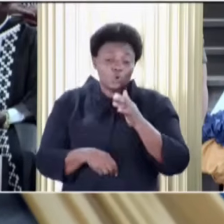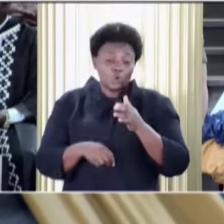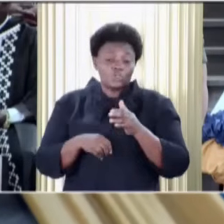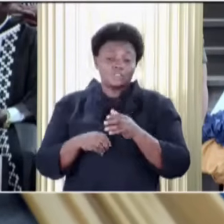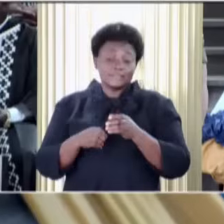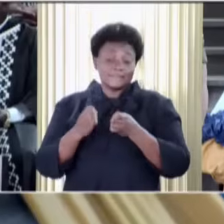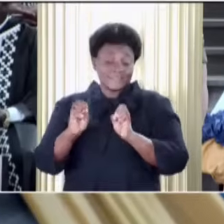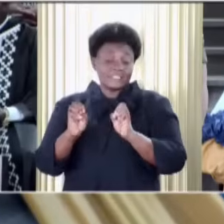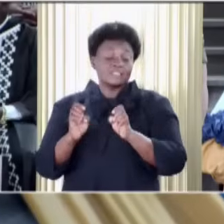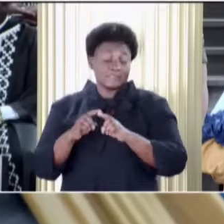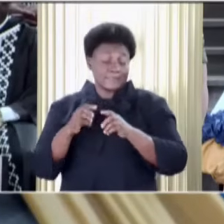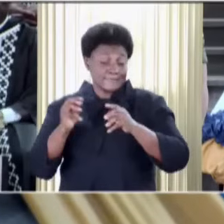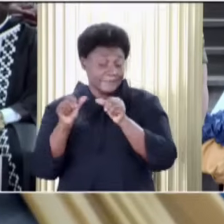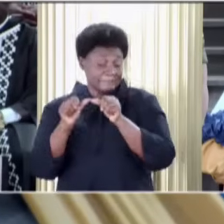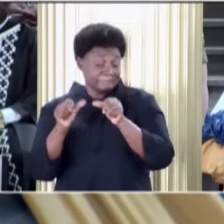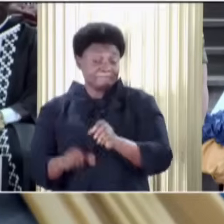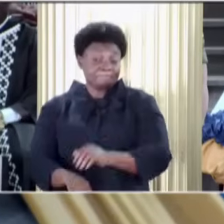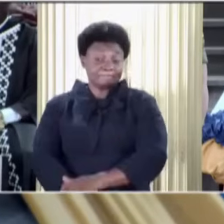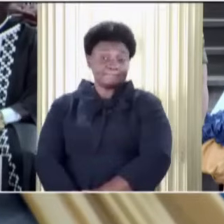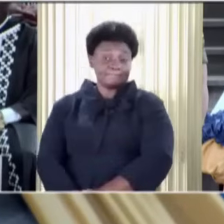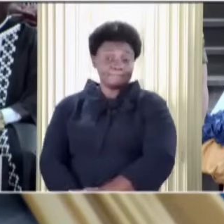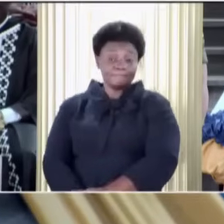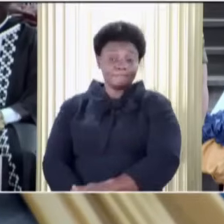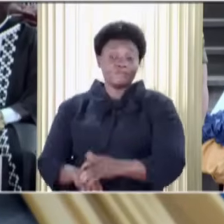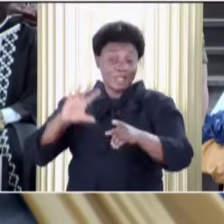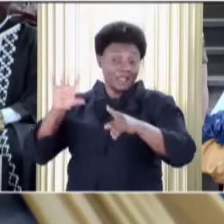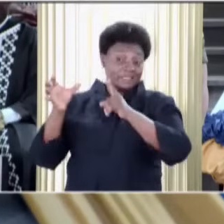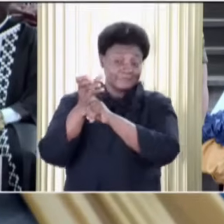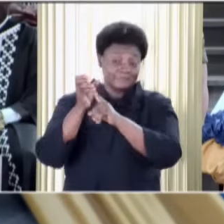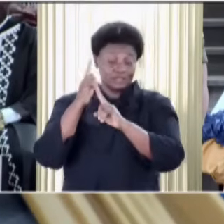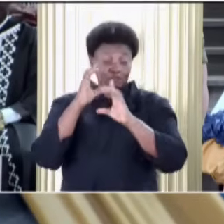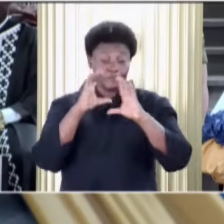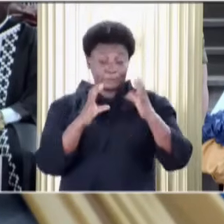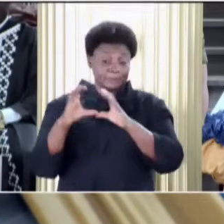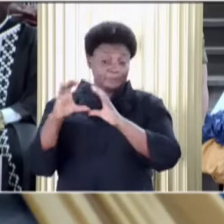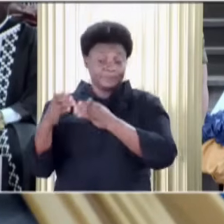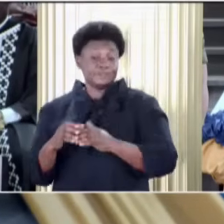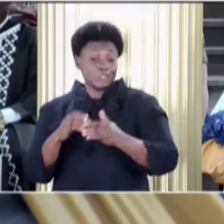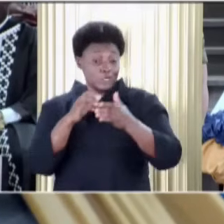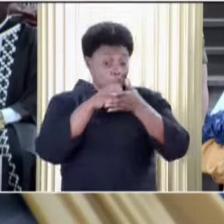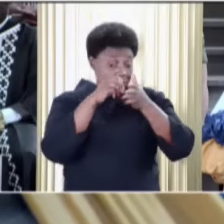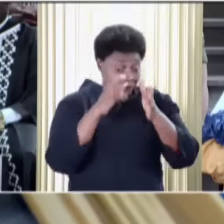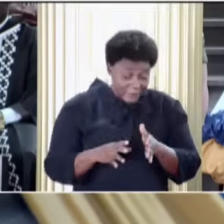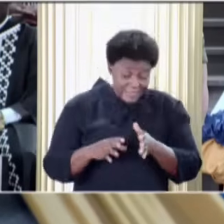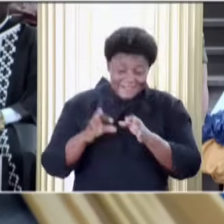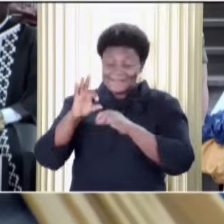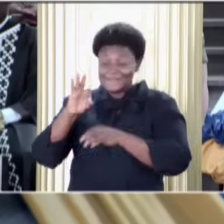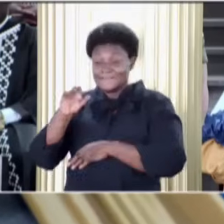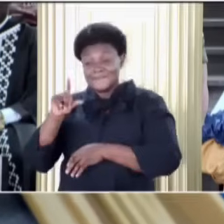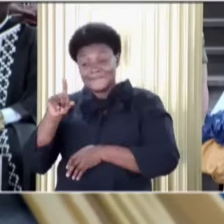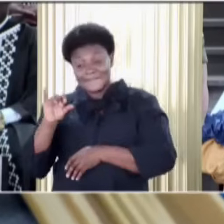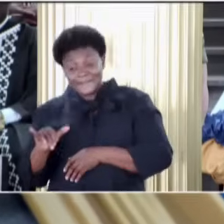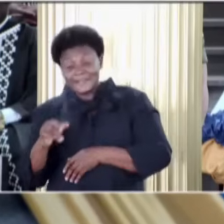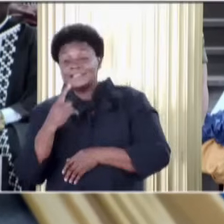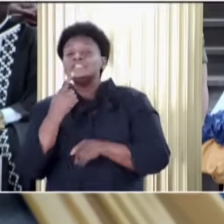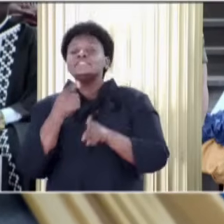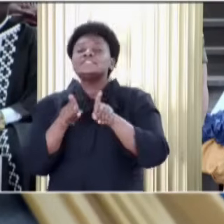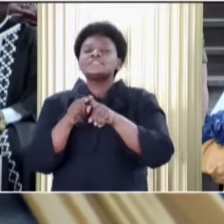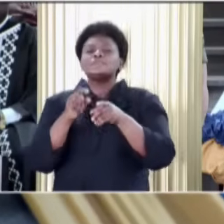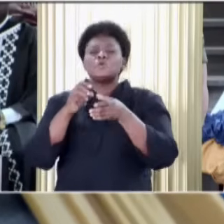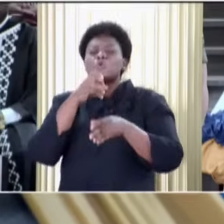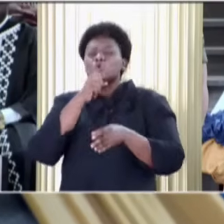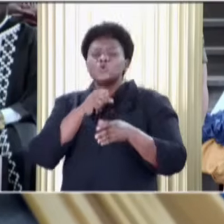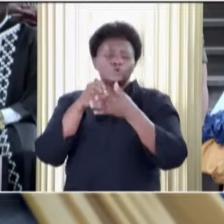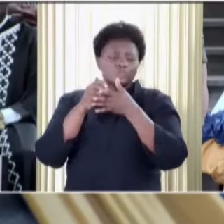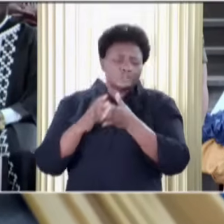measure. Achievements of our community. Our students, faculty, and alumni continue to bring